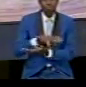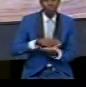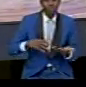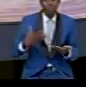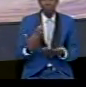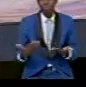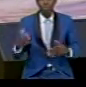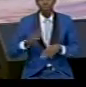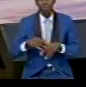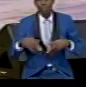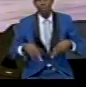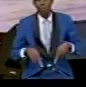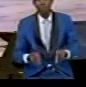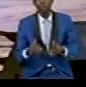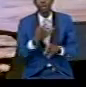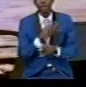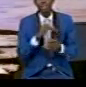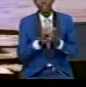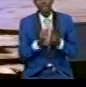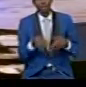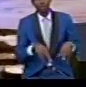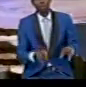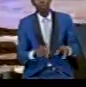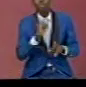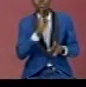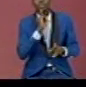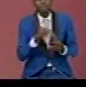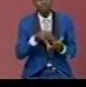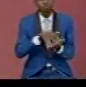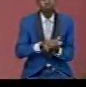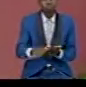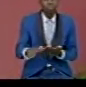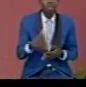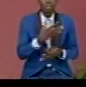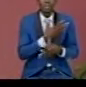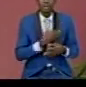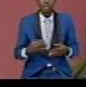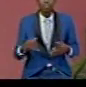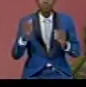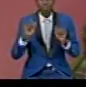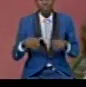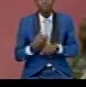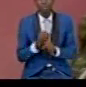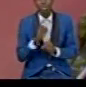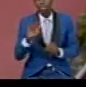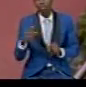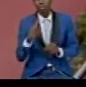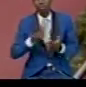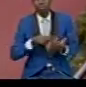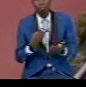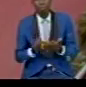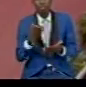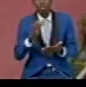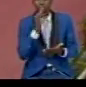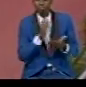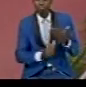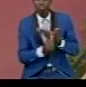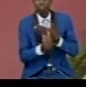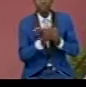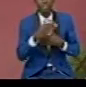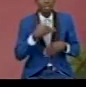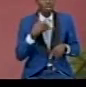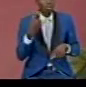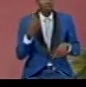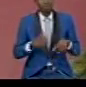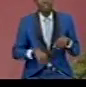the road there is loopy and tricky, and there are dangers over there. I